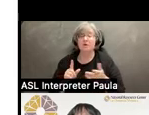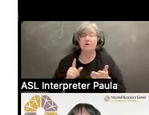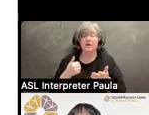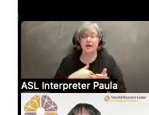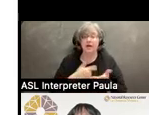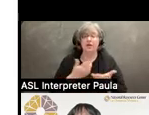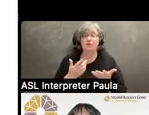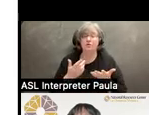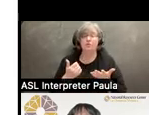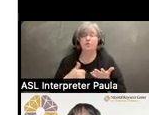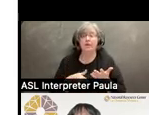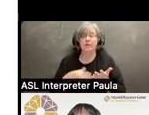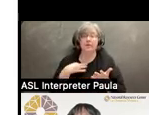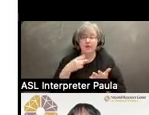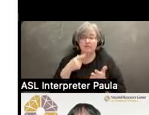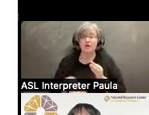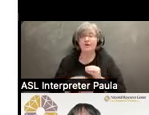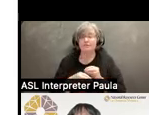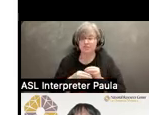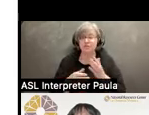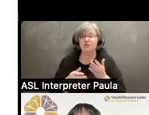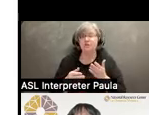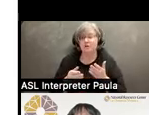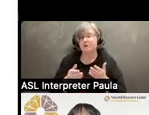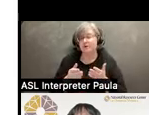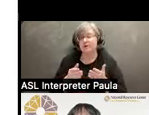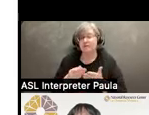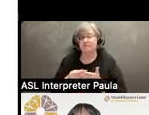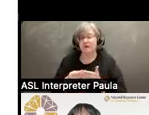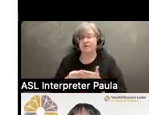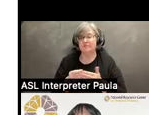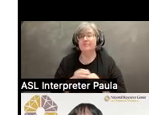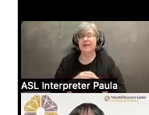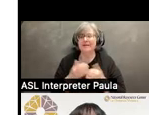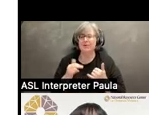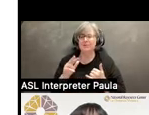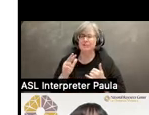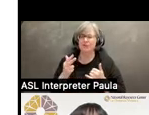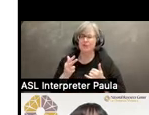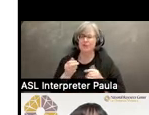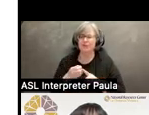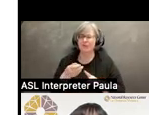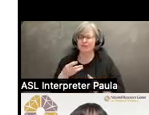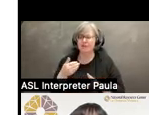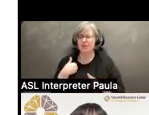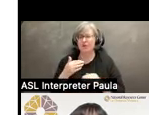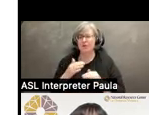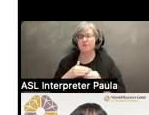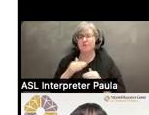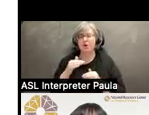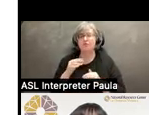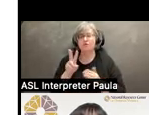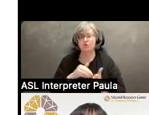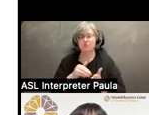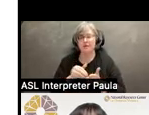next year's expansion. So I think we're on our 3rd expansion now. So we have a little over $2 million in housing money,